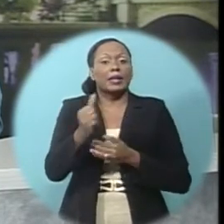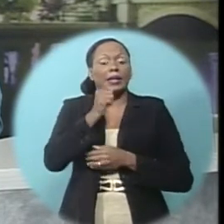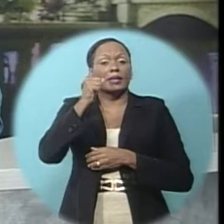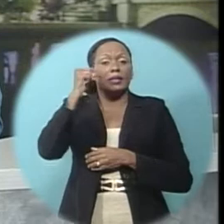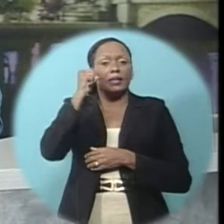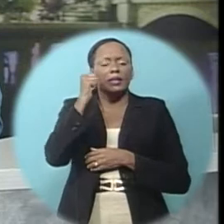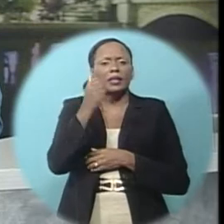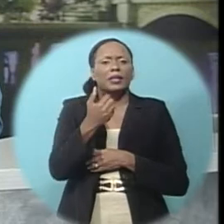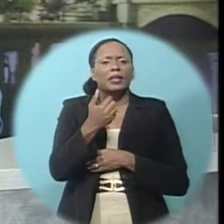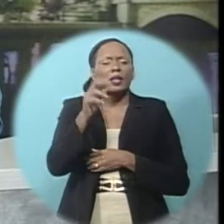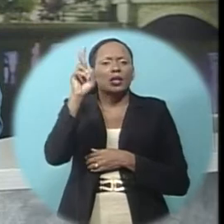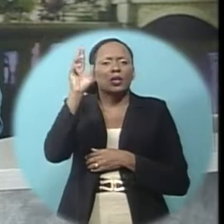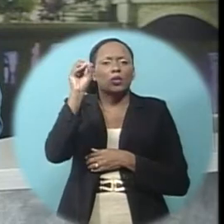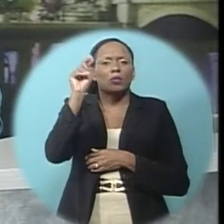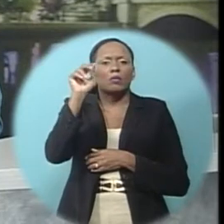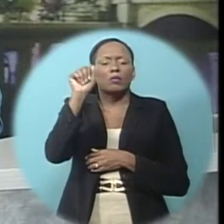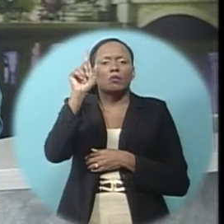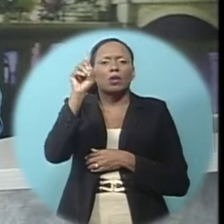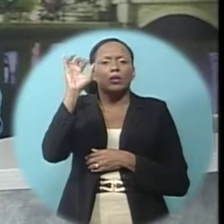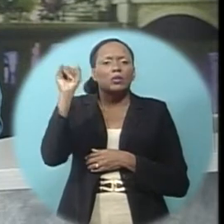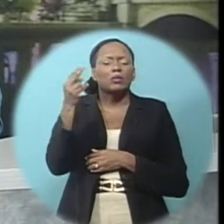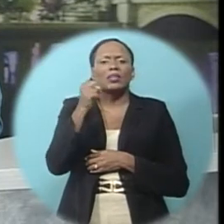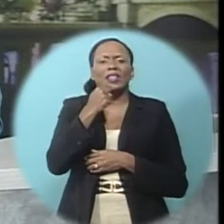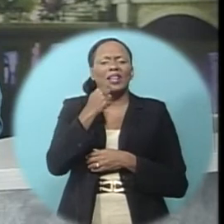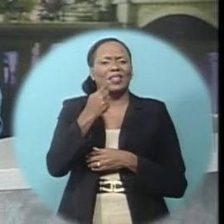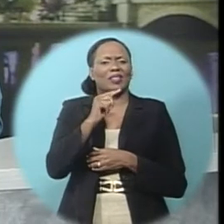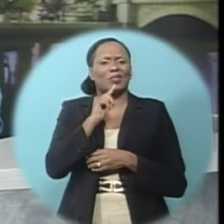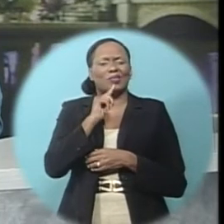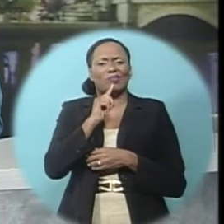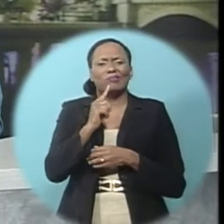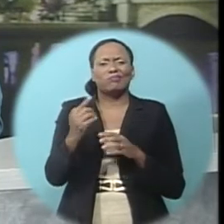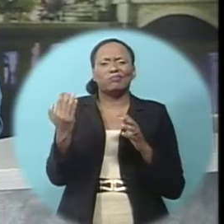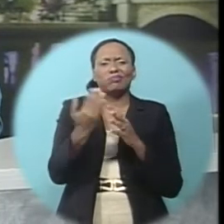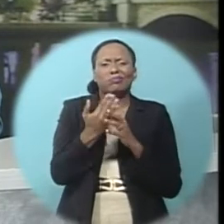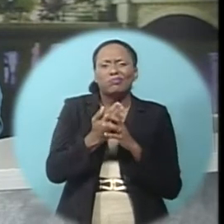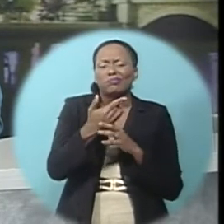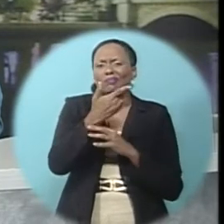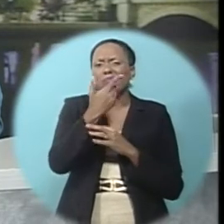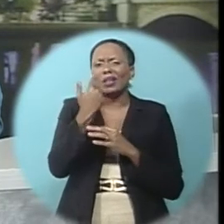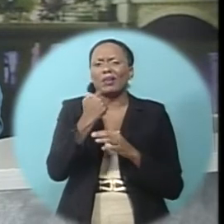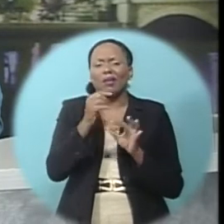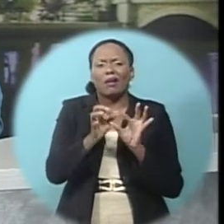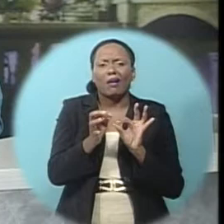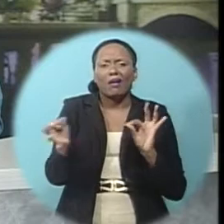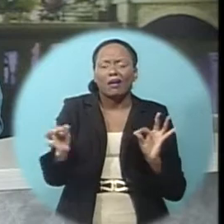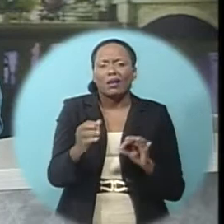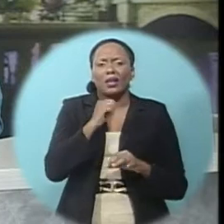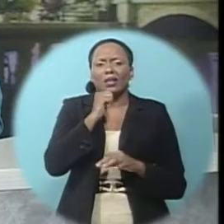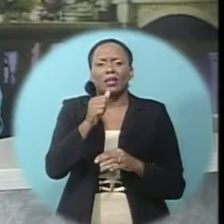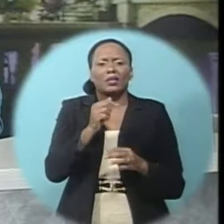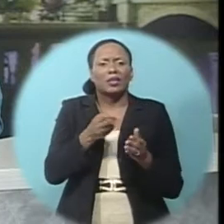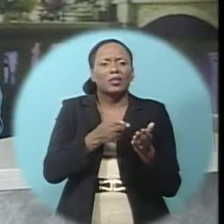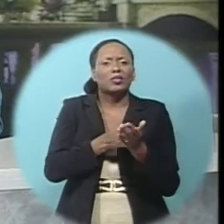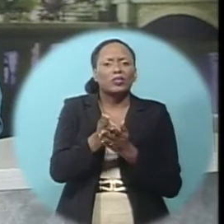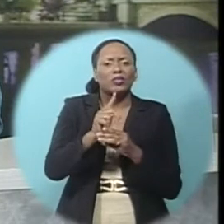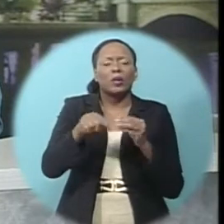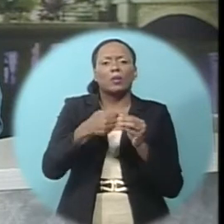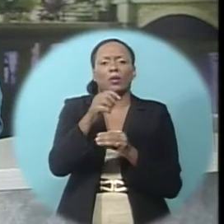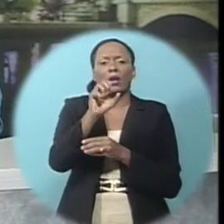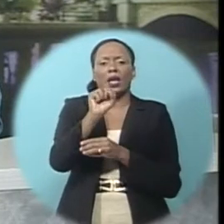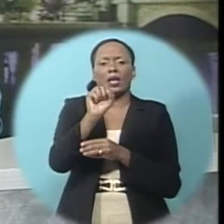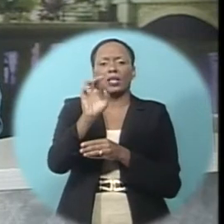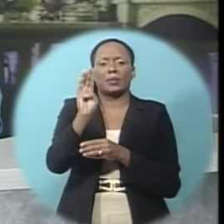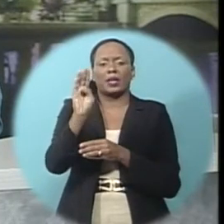DLP, Mr. Jones said he is annoyed because such statements can be misleading, and he called on the media to lift the standard